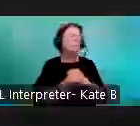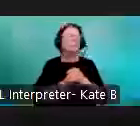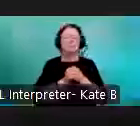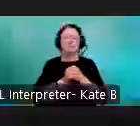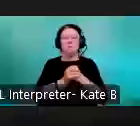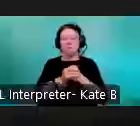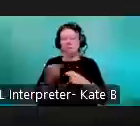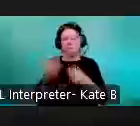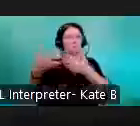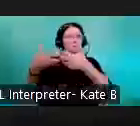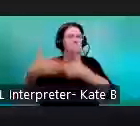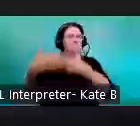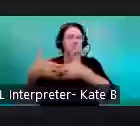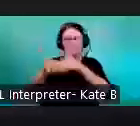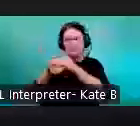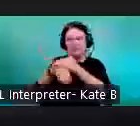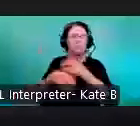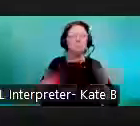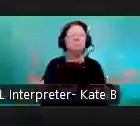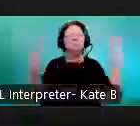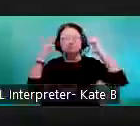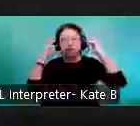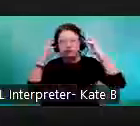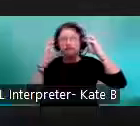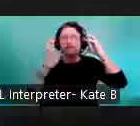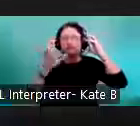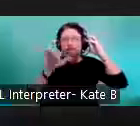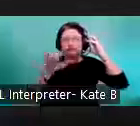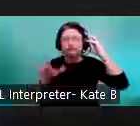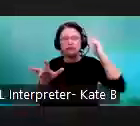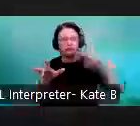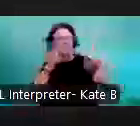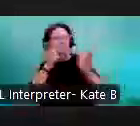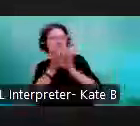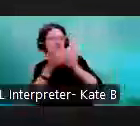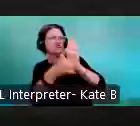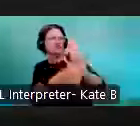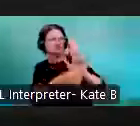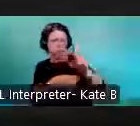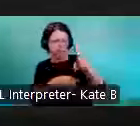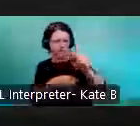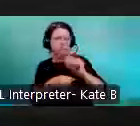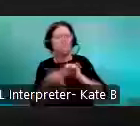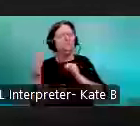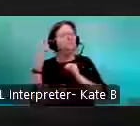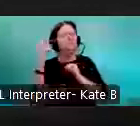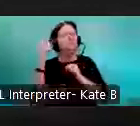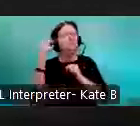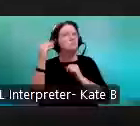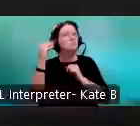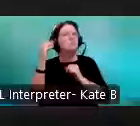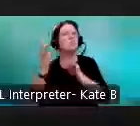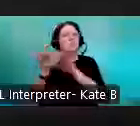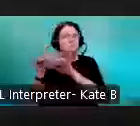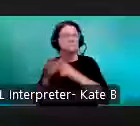can use this machine. They can put on the headphones. You can kind of tell she's wearing headphones, and it will read the ballot to you. There are